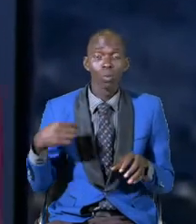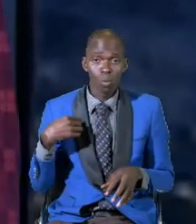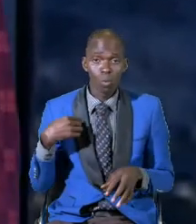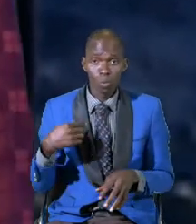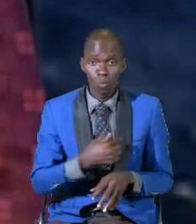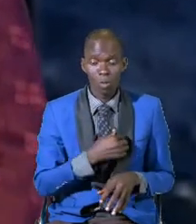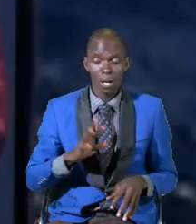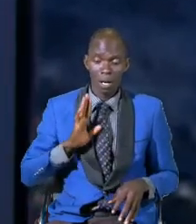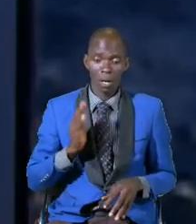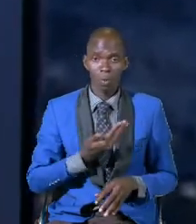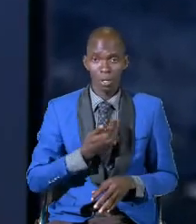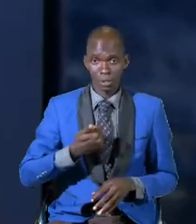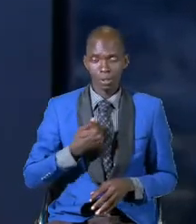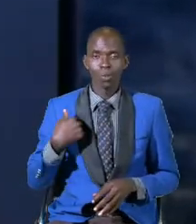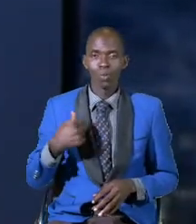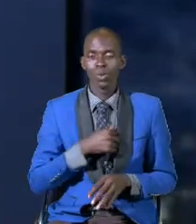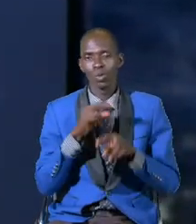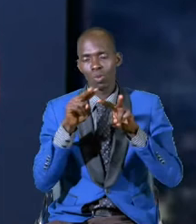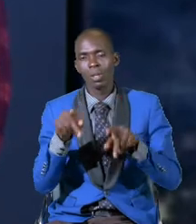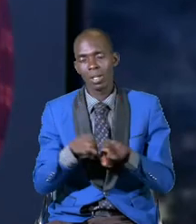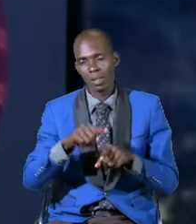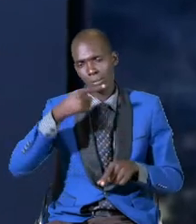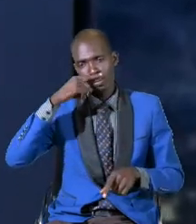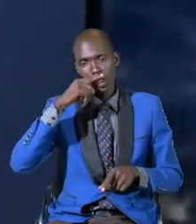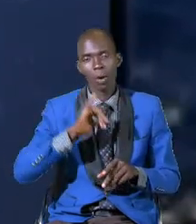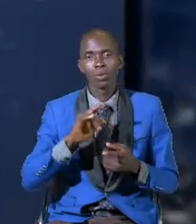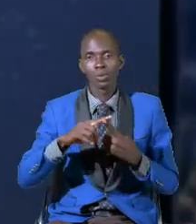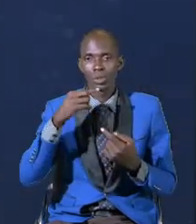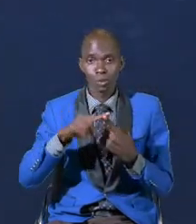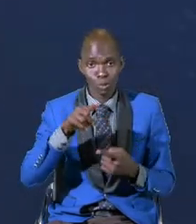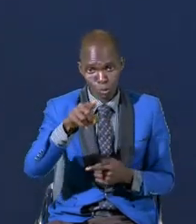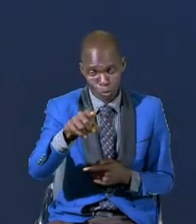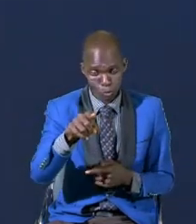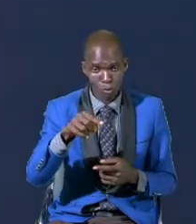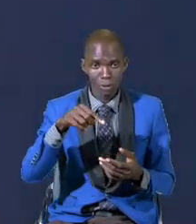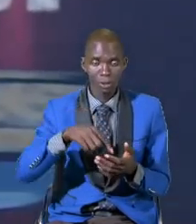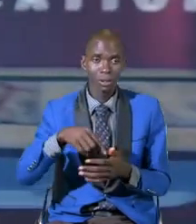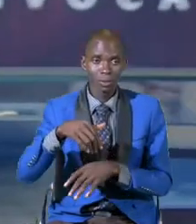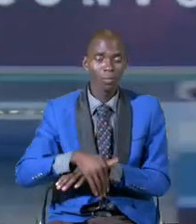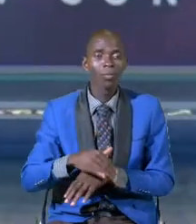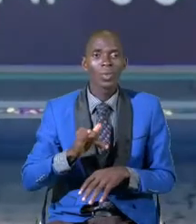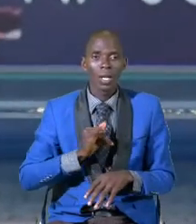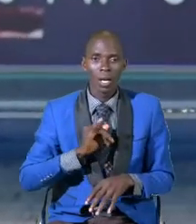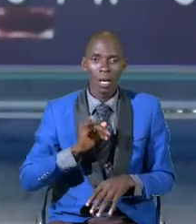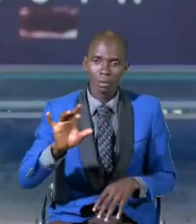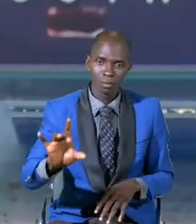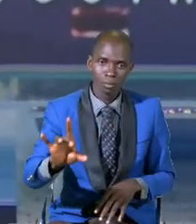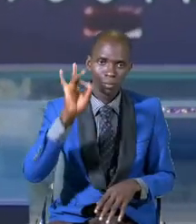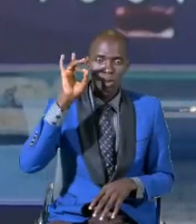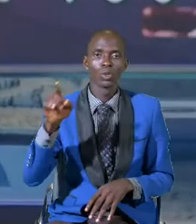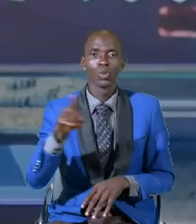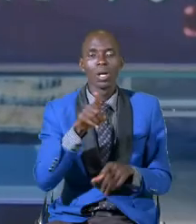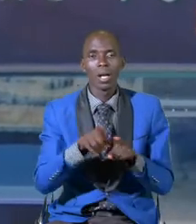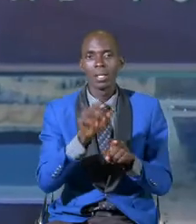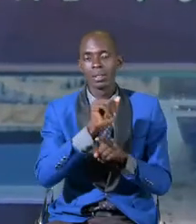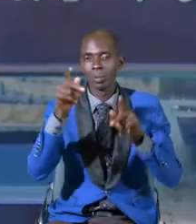look like grasshoppers. I want to talk to you tonight. When I say I'm talking to you, I pick you up as an individual. I'm